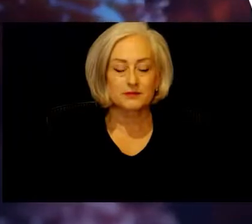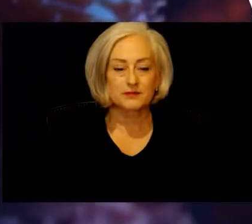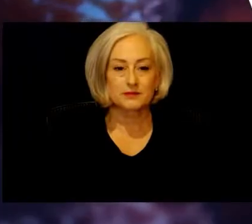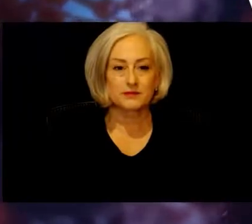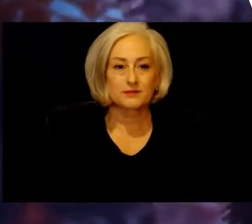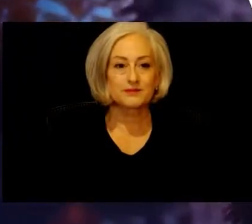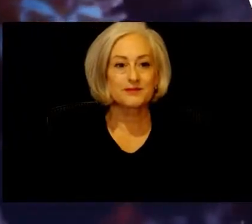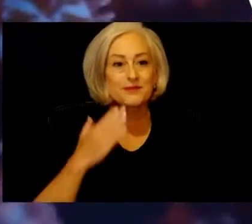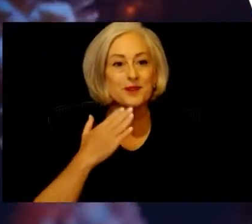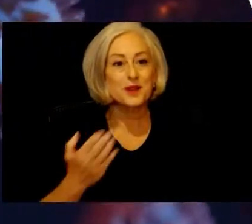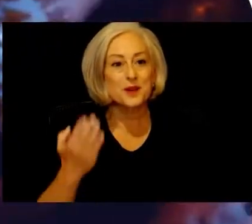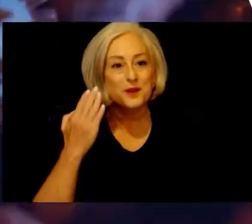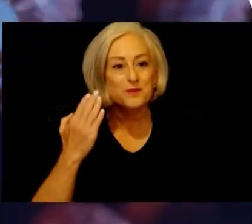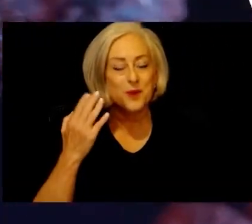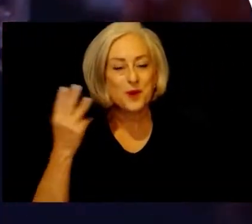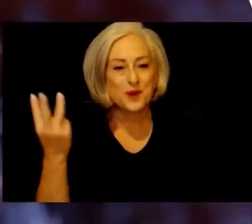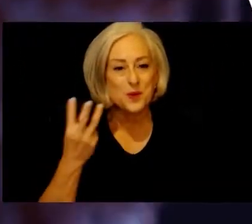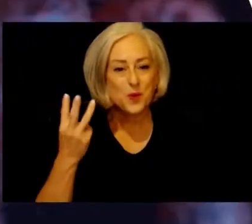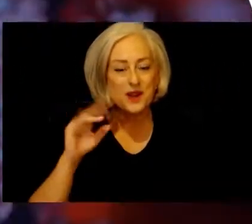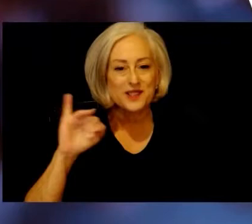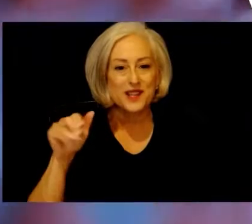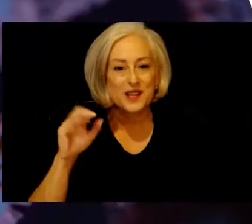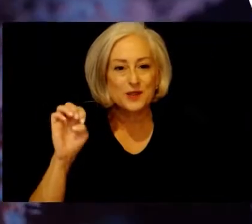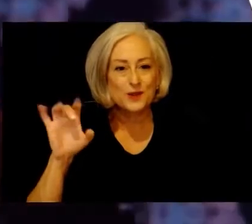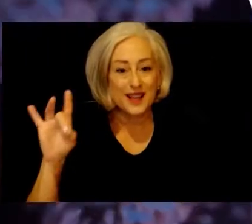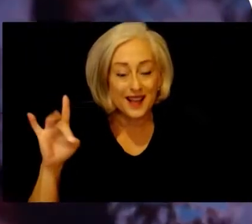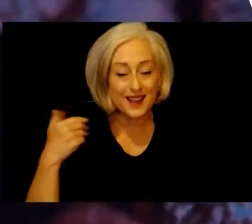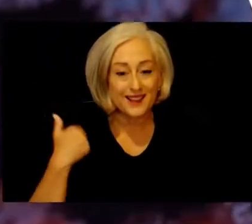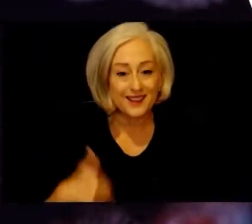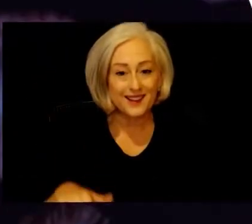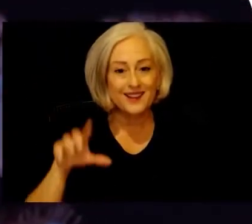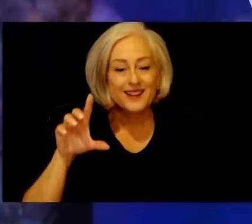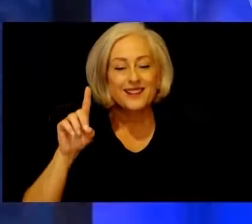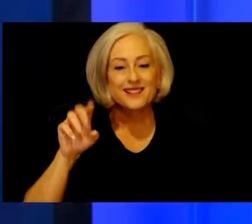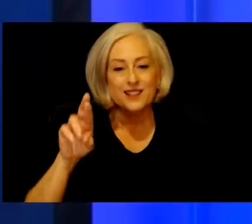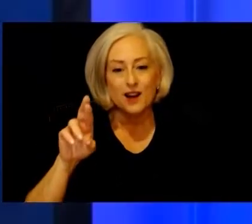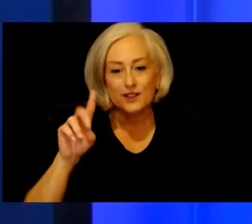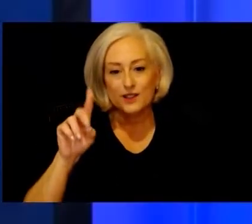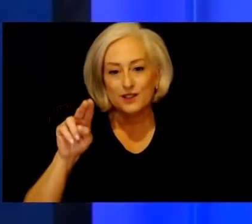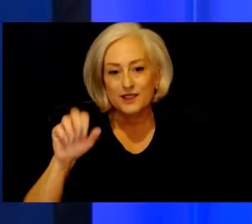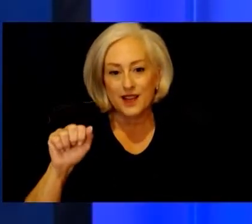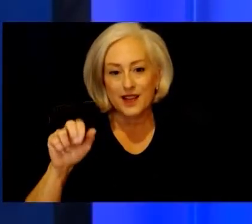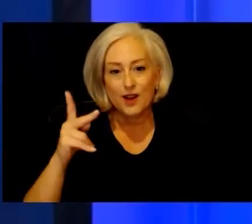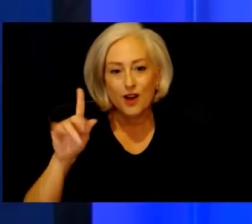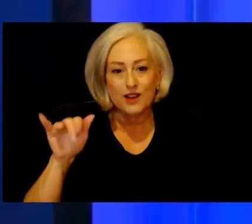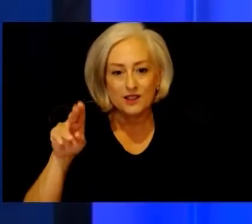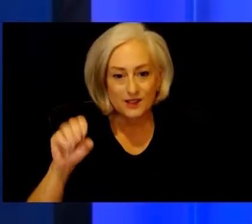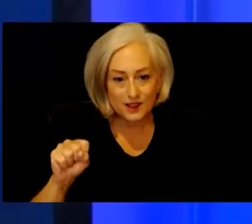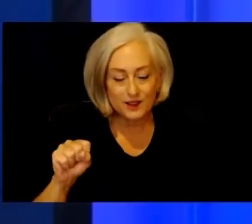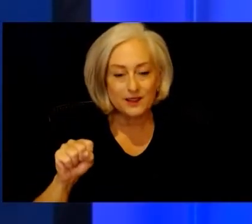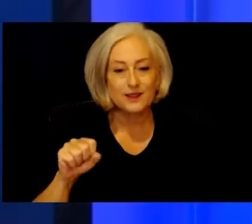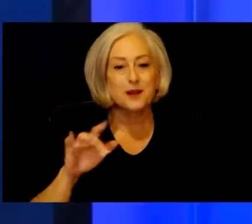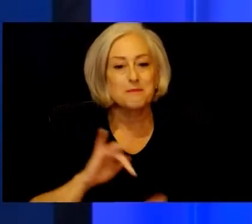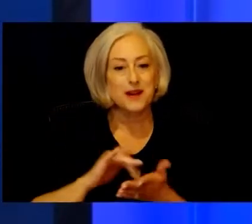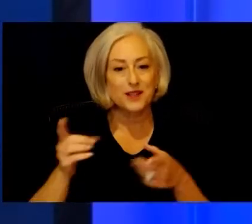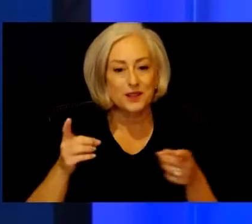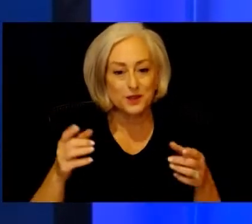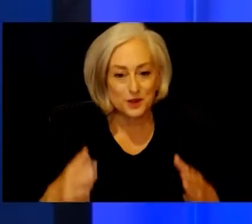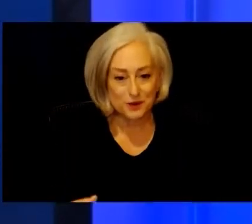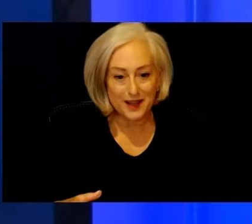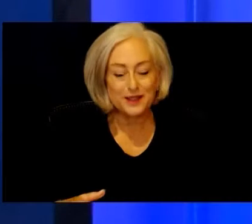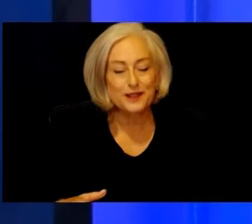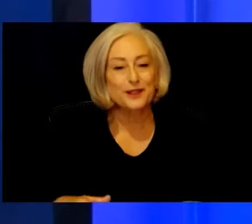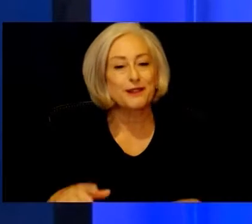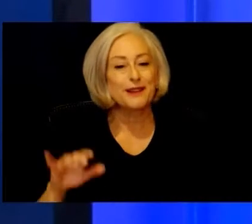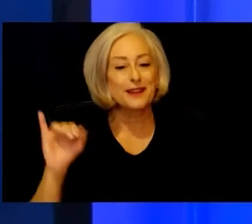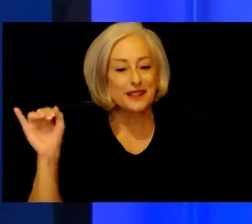Good morning. It's Wednesday, June 8th, and I'm Dr. Dana Hawkinson, Medical Director of Infection Prevention and Control, sitting in for our